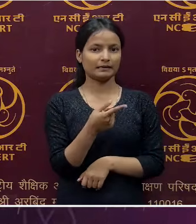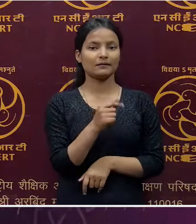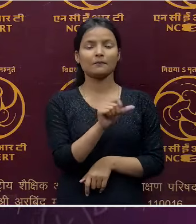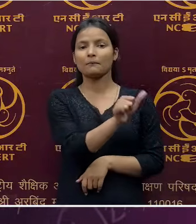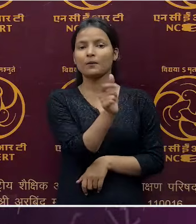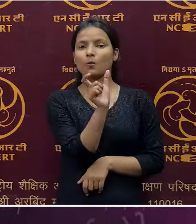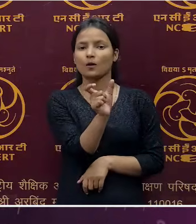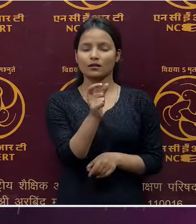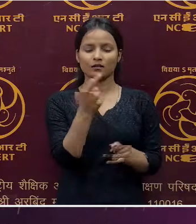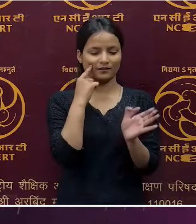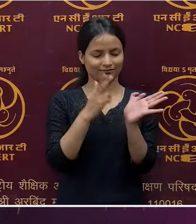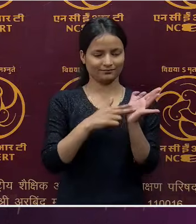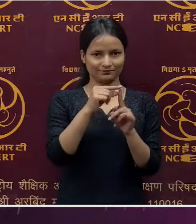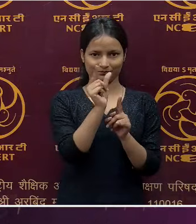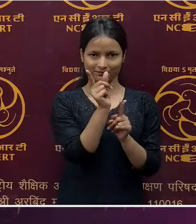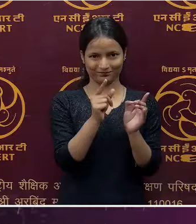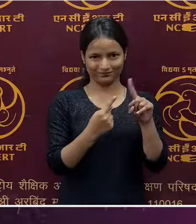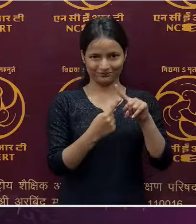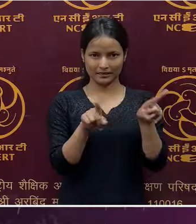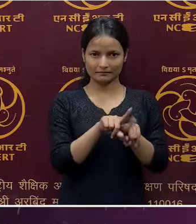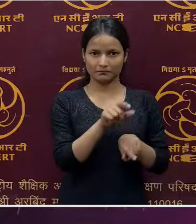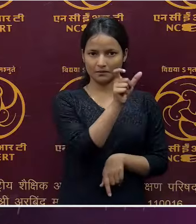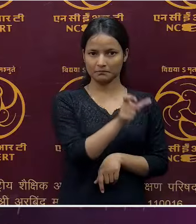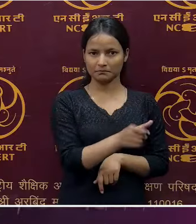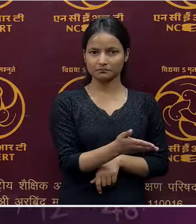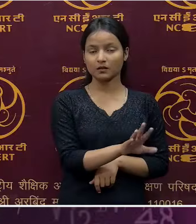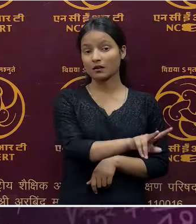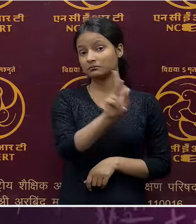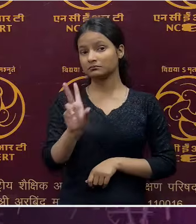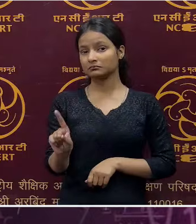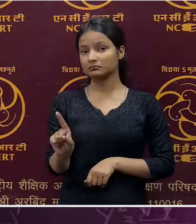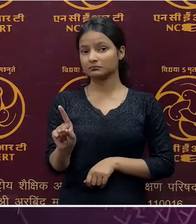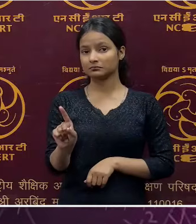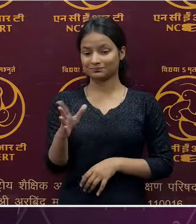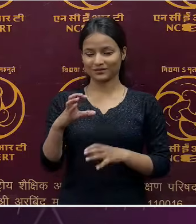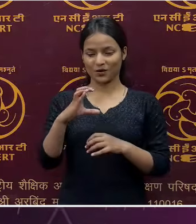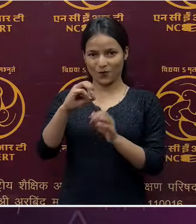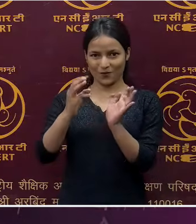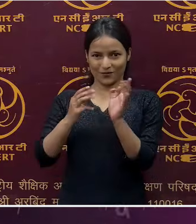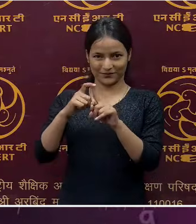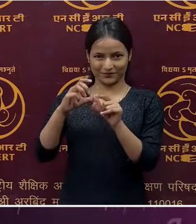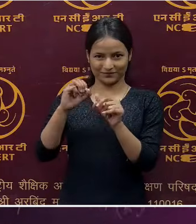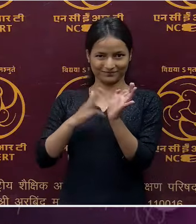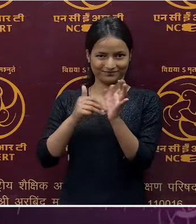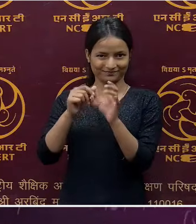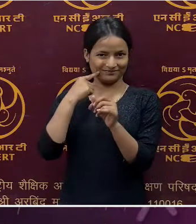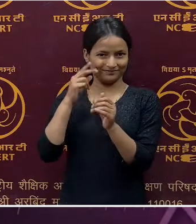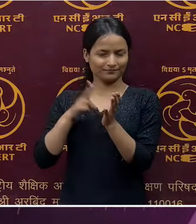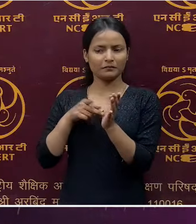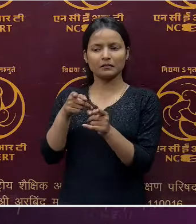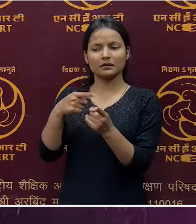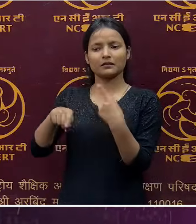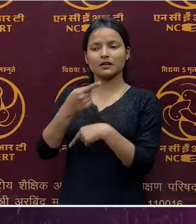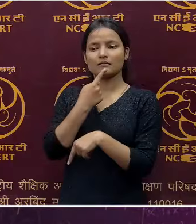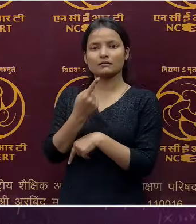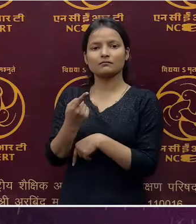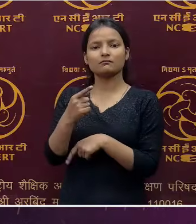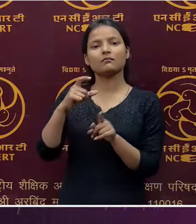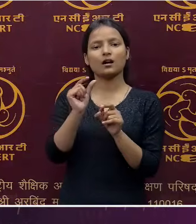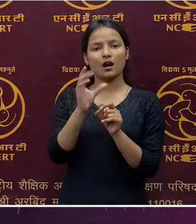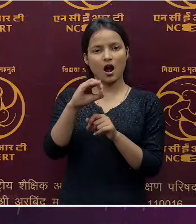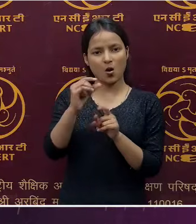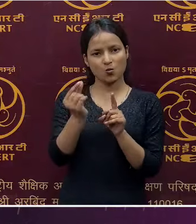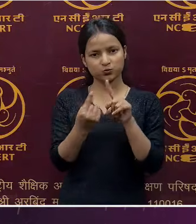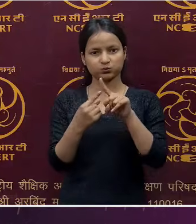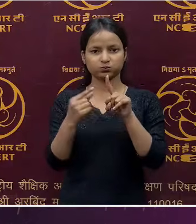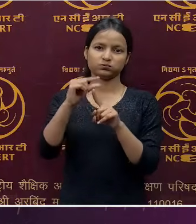input. All the elements of which is in the set B is called codomain. And we can see in the picture that 1 is related